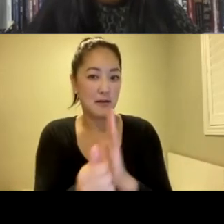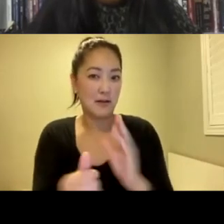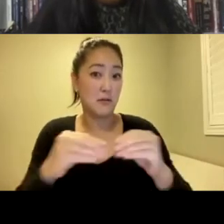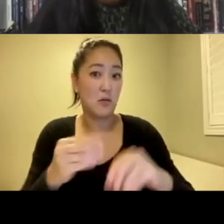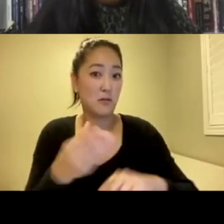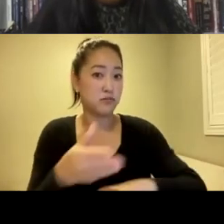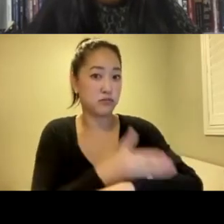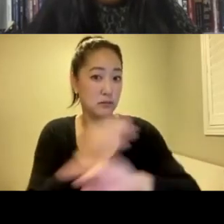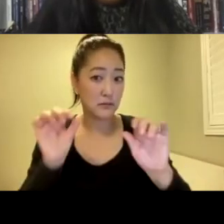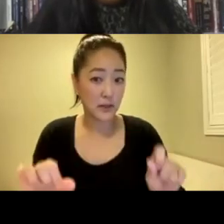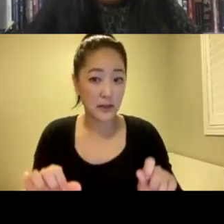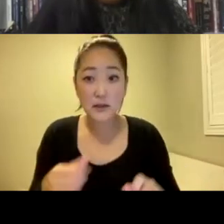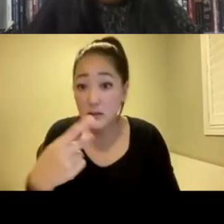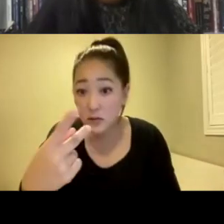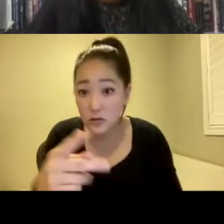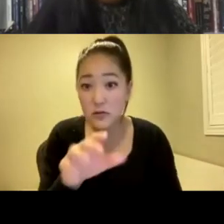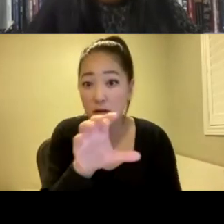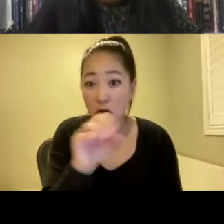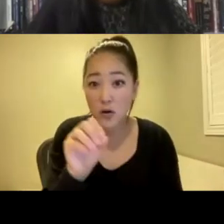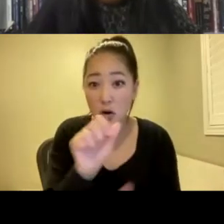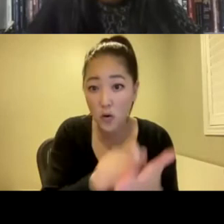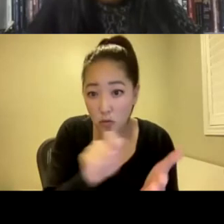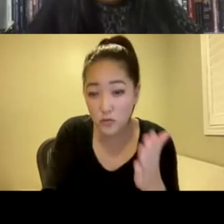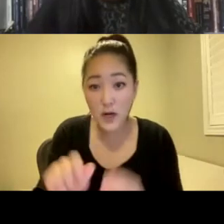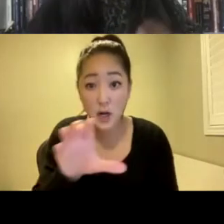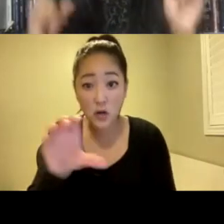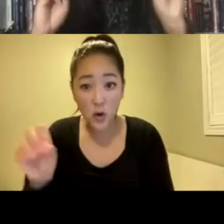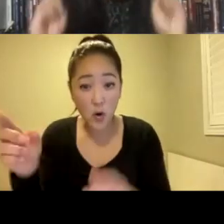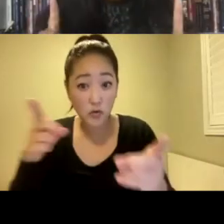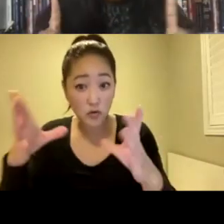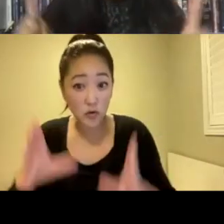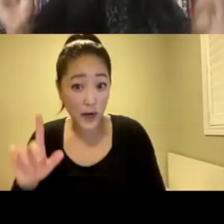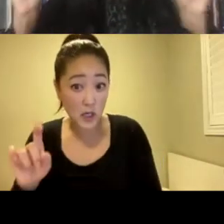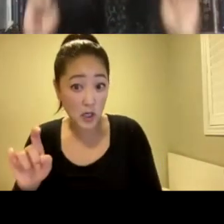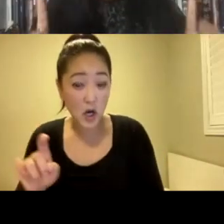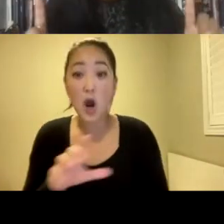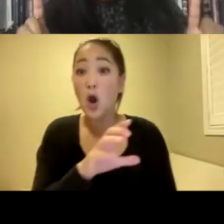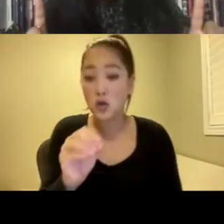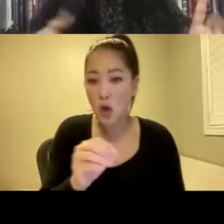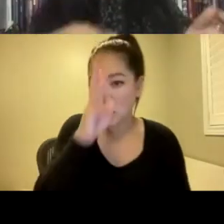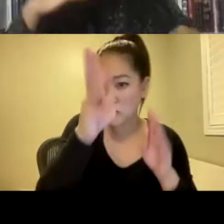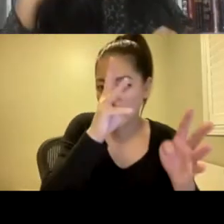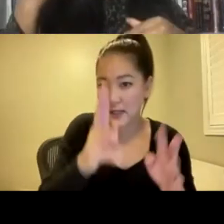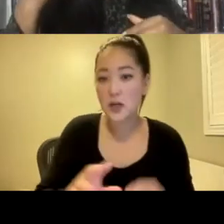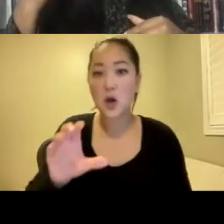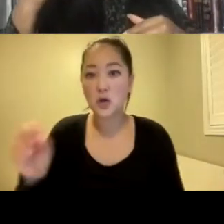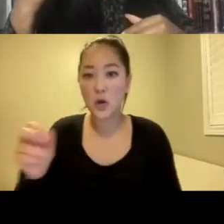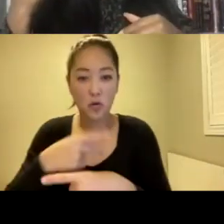So you're co-writers and co-directors, is that right? We're co-creators and co-producers.